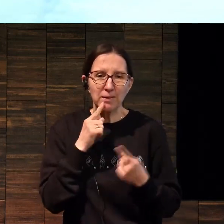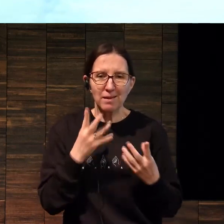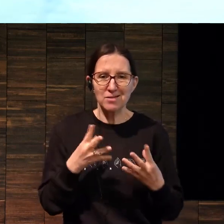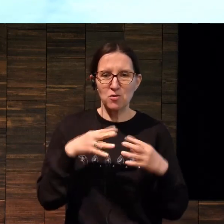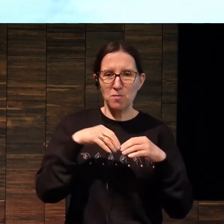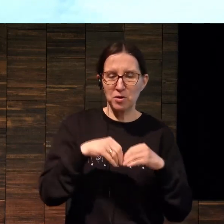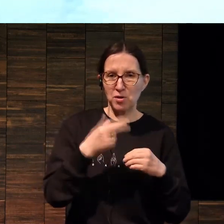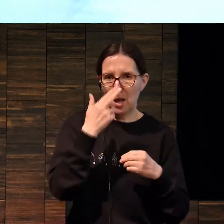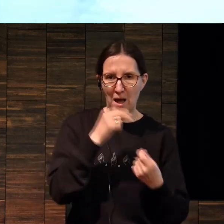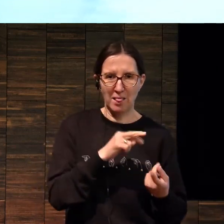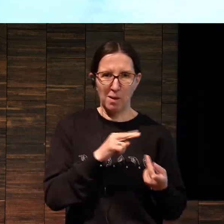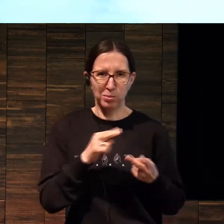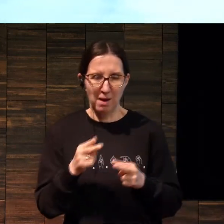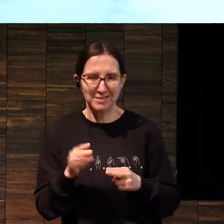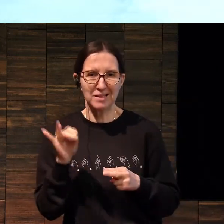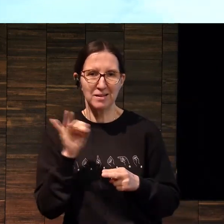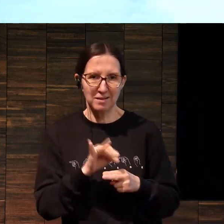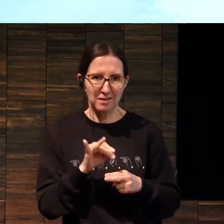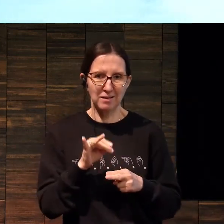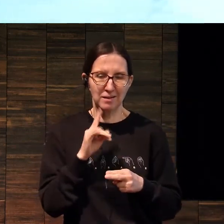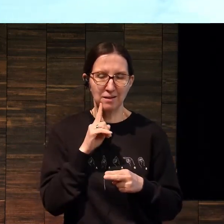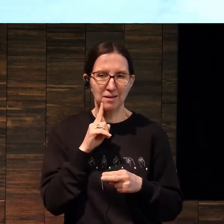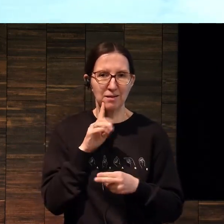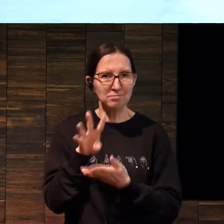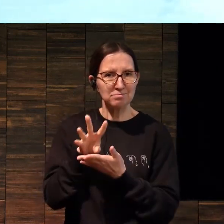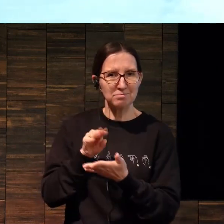still trying to